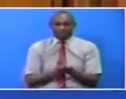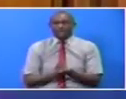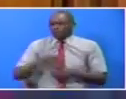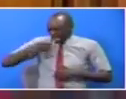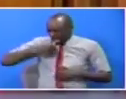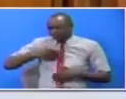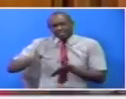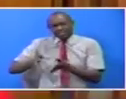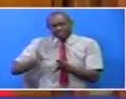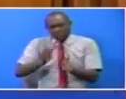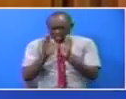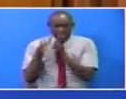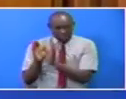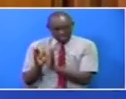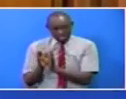systemic